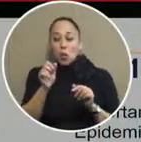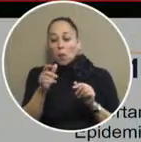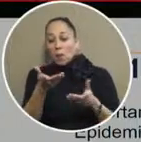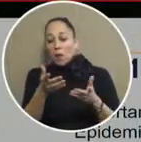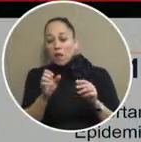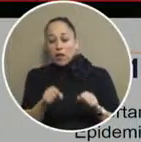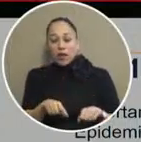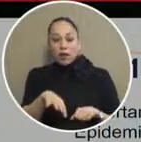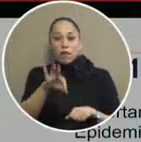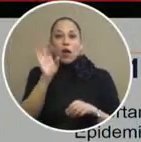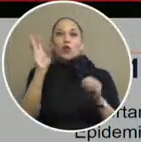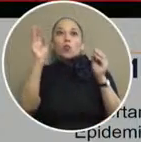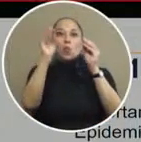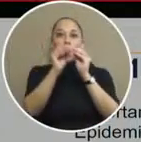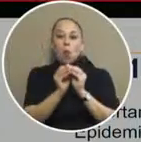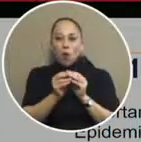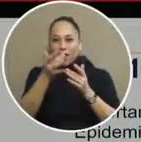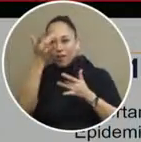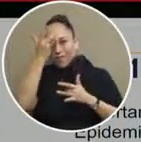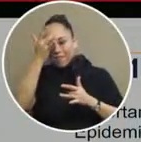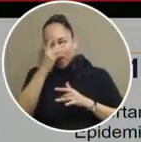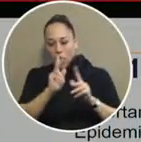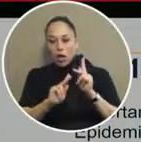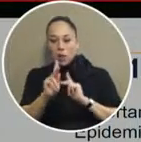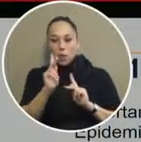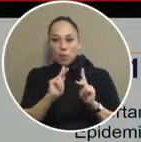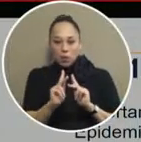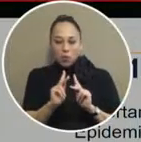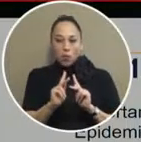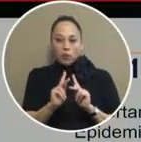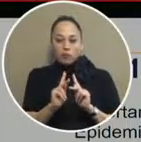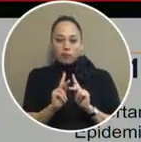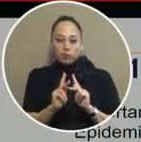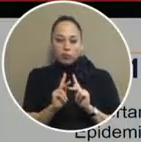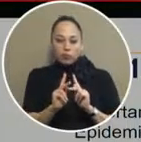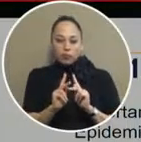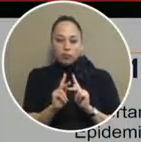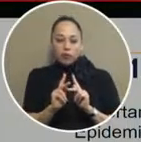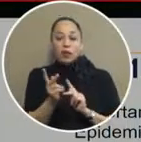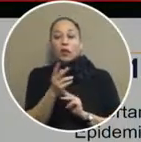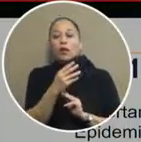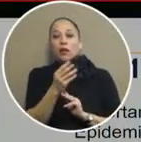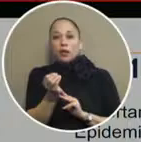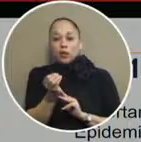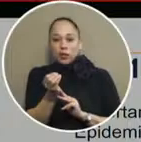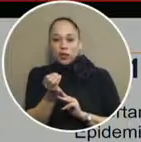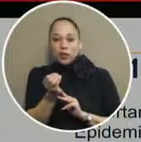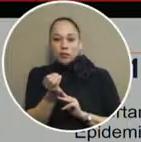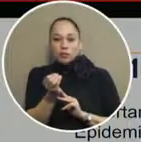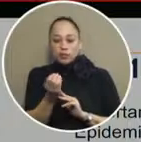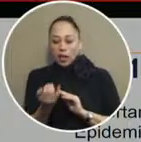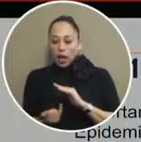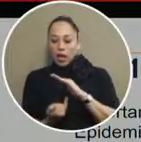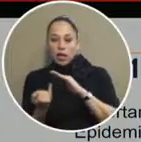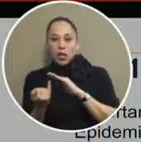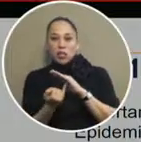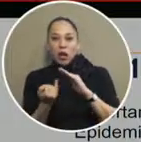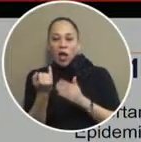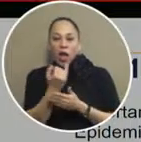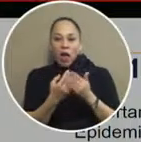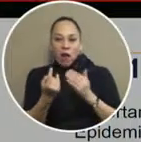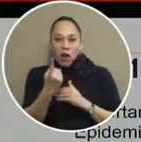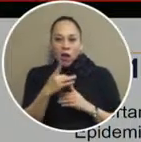more infected individuals after the first exposure. And by isolating everybody that